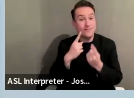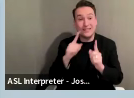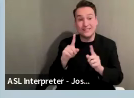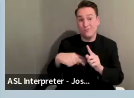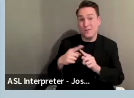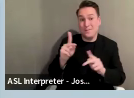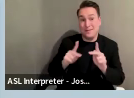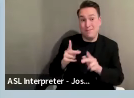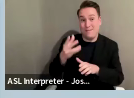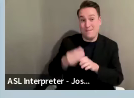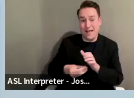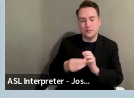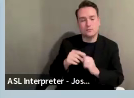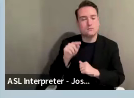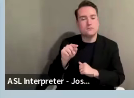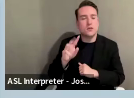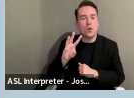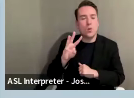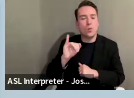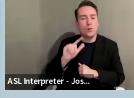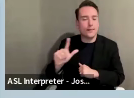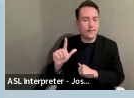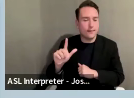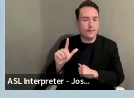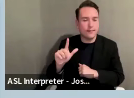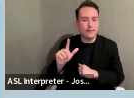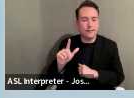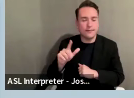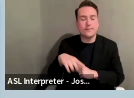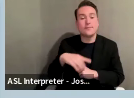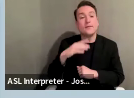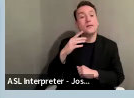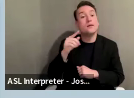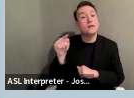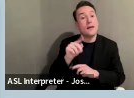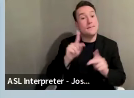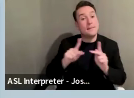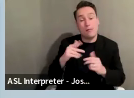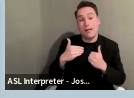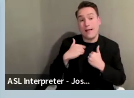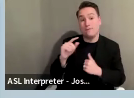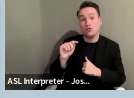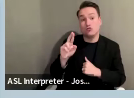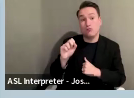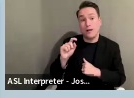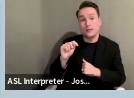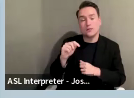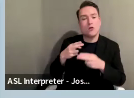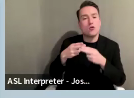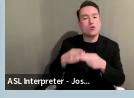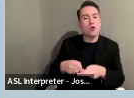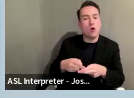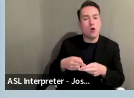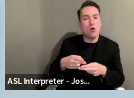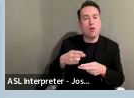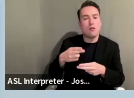away would be a will. And for those who have a trust, they typically have what's called a pour-over will. I don't have